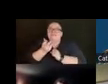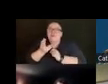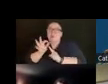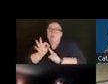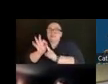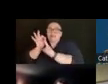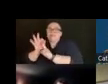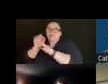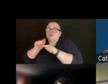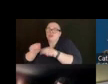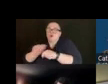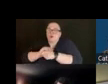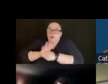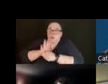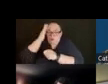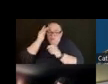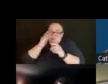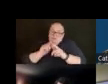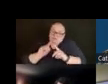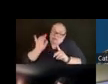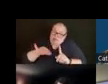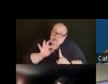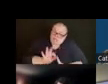but it was a pandemic.